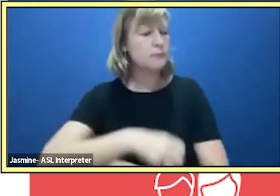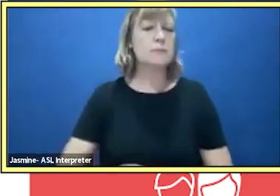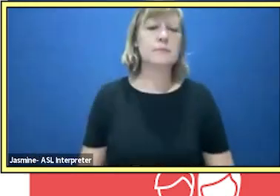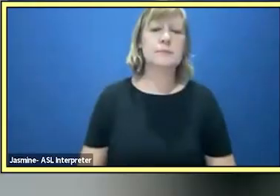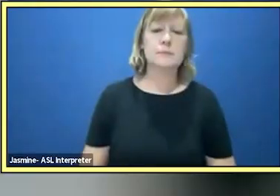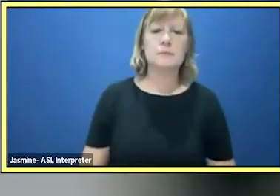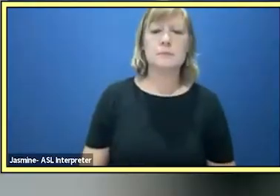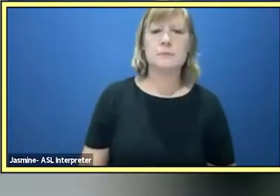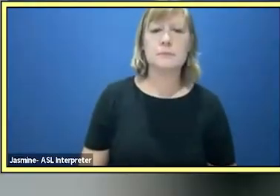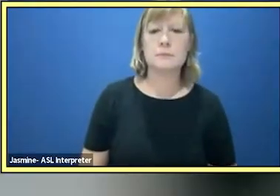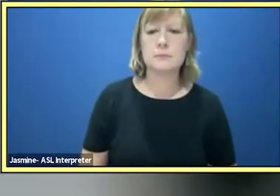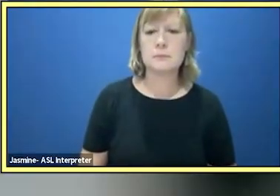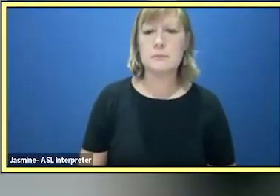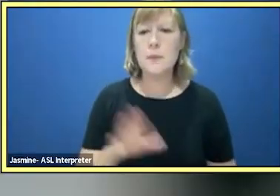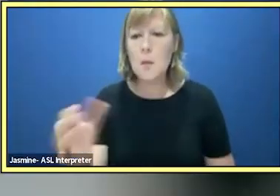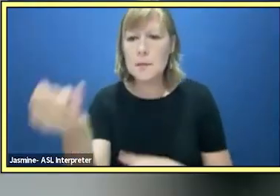Brenda, can I